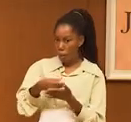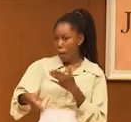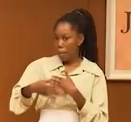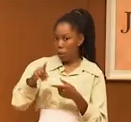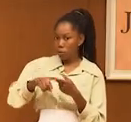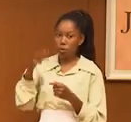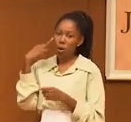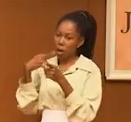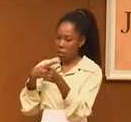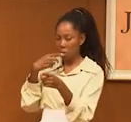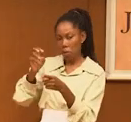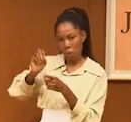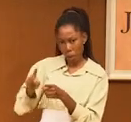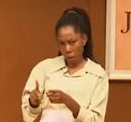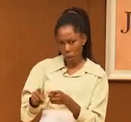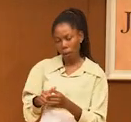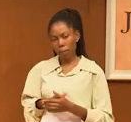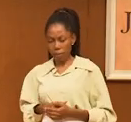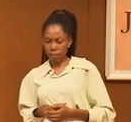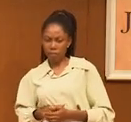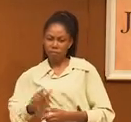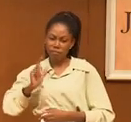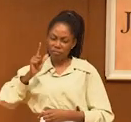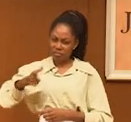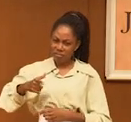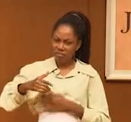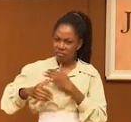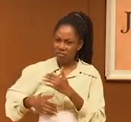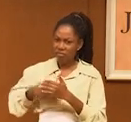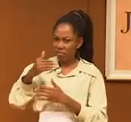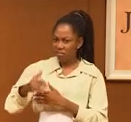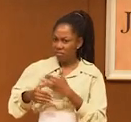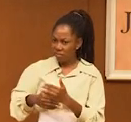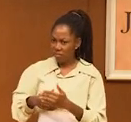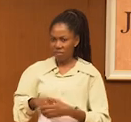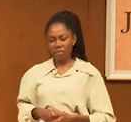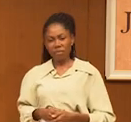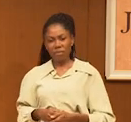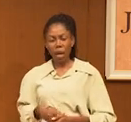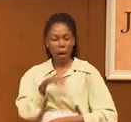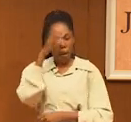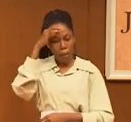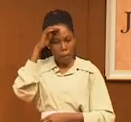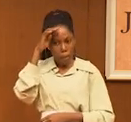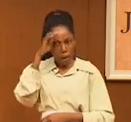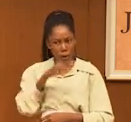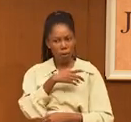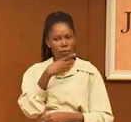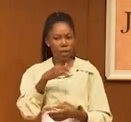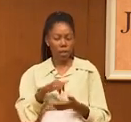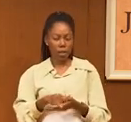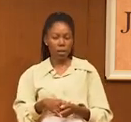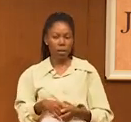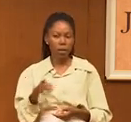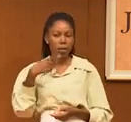said, okay, no problem. So after the car, he now came up with the issue that the car, he needs to get